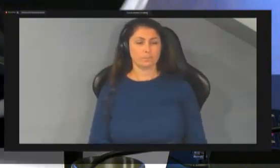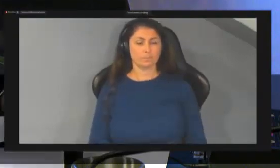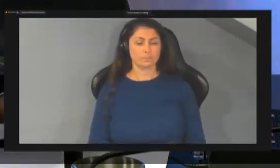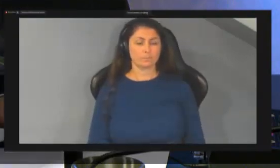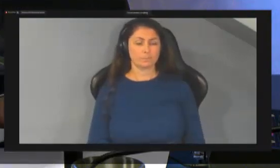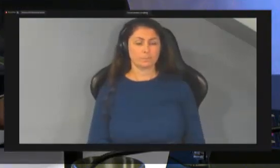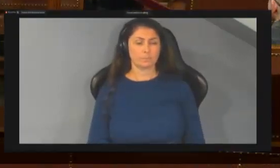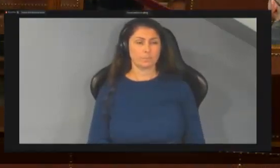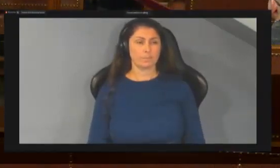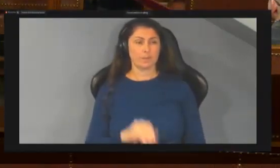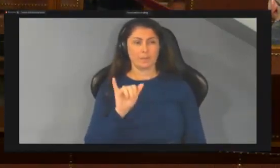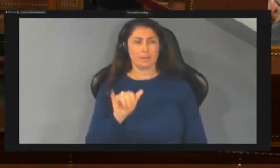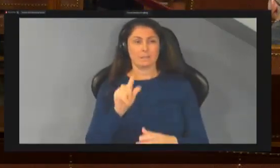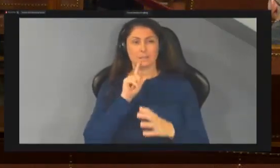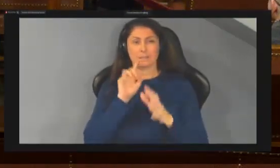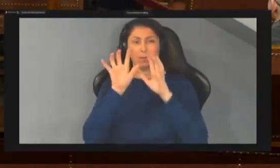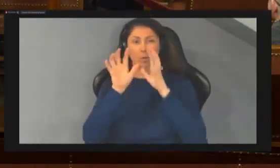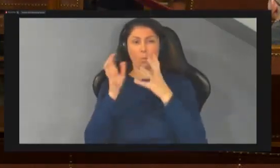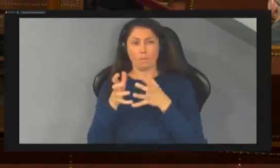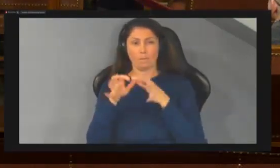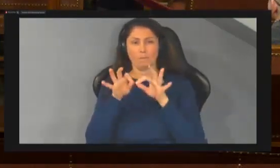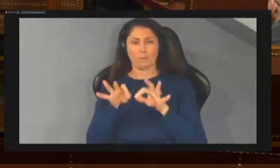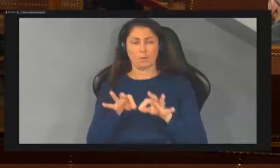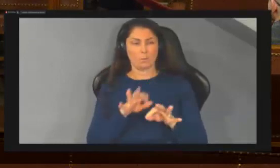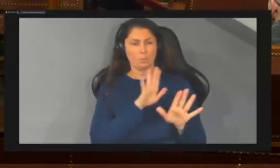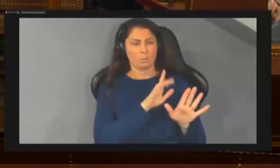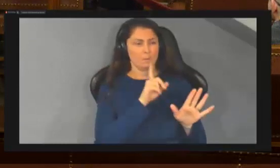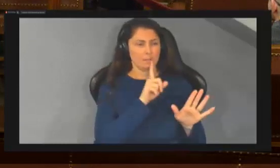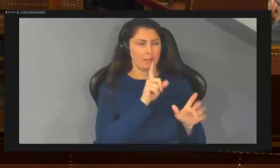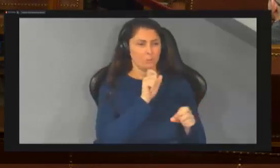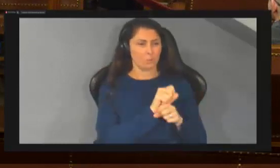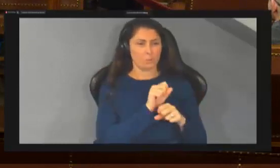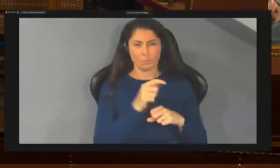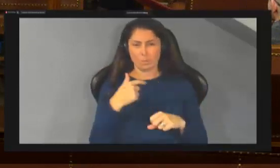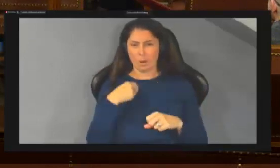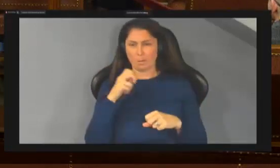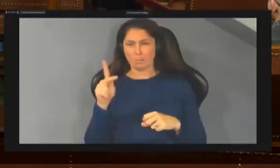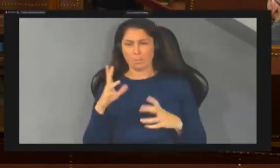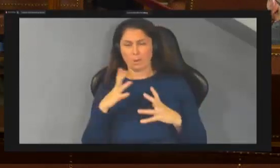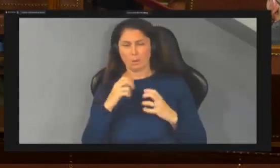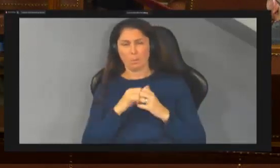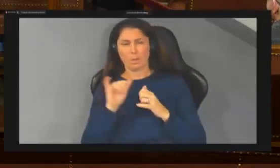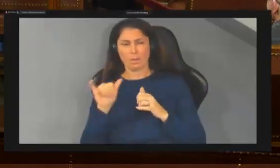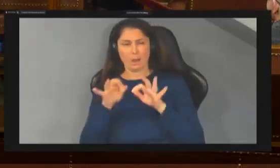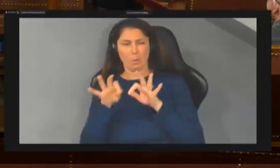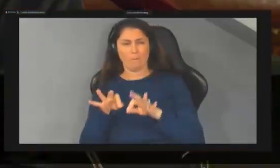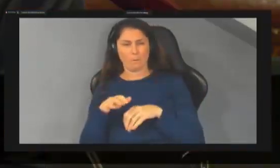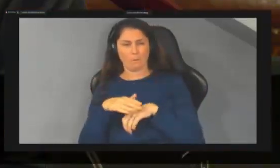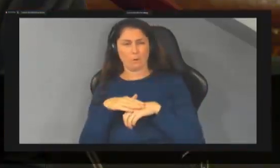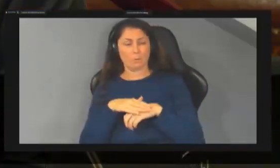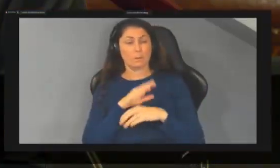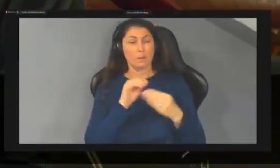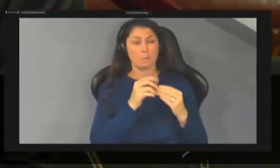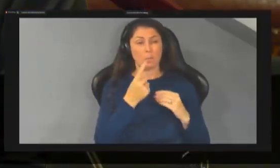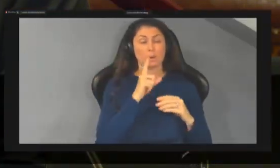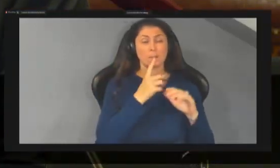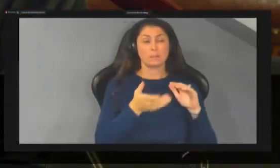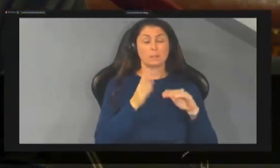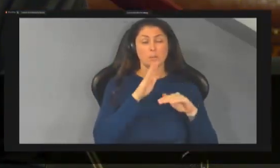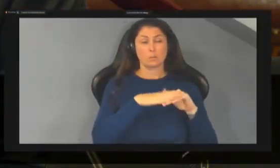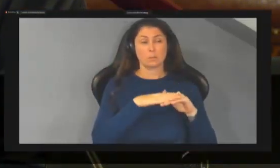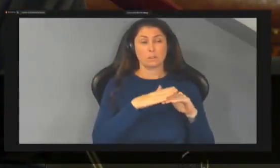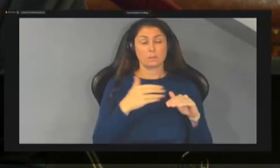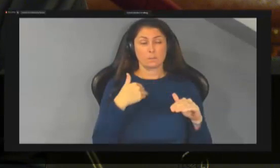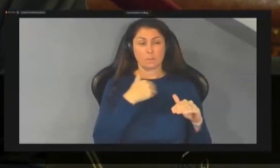is the overview. This is the actual. I like the overview. I'm okay. Thank you. Okay. So we'll begin with number one. Number one is increasing member